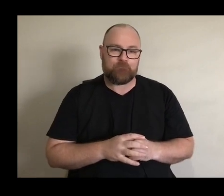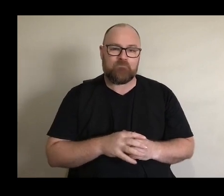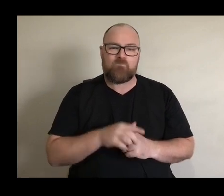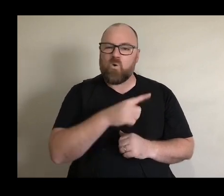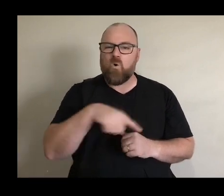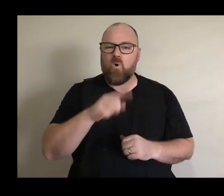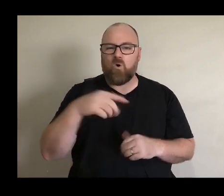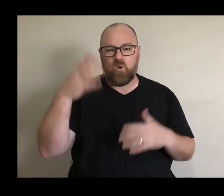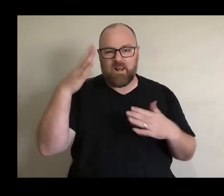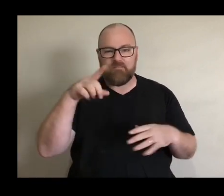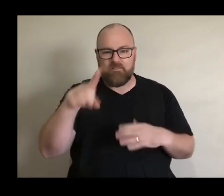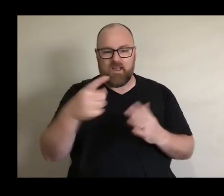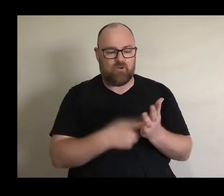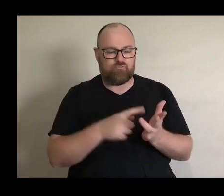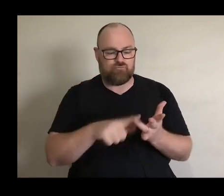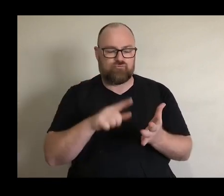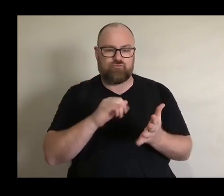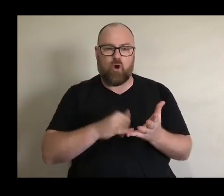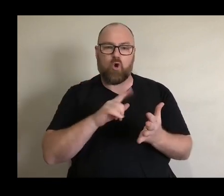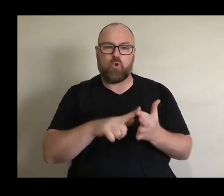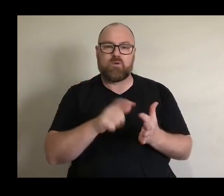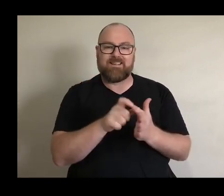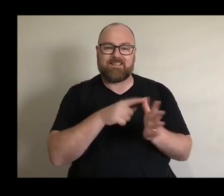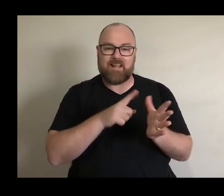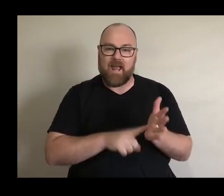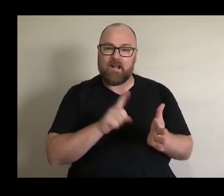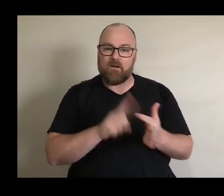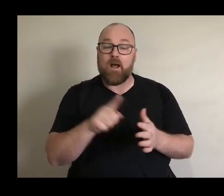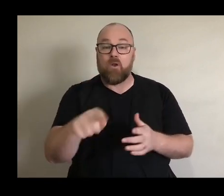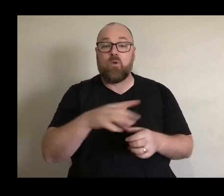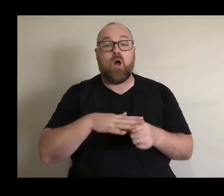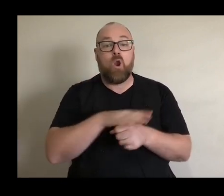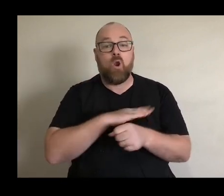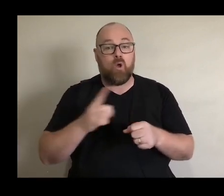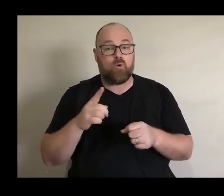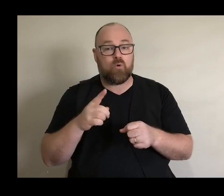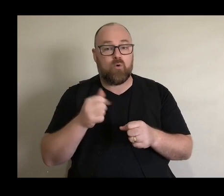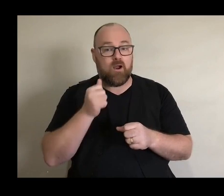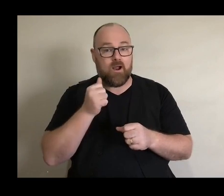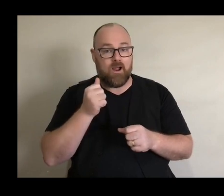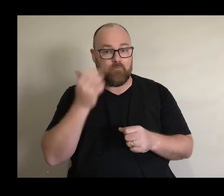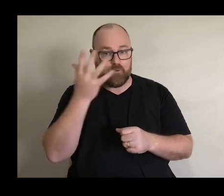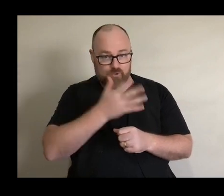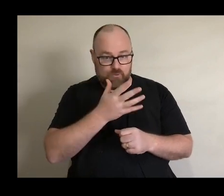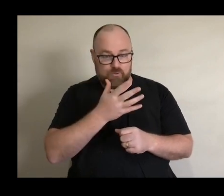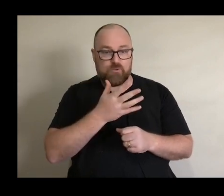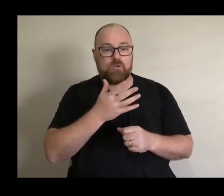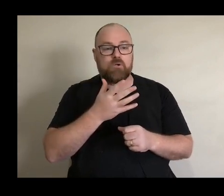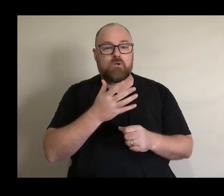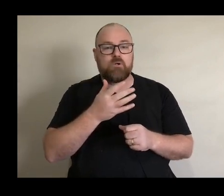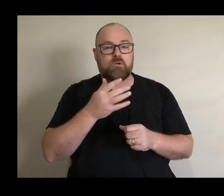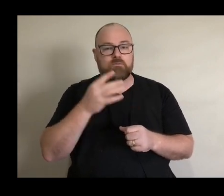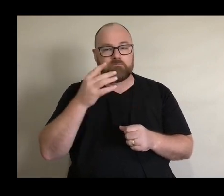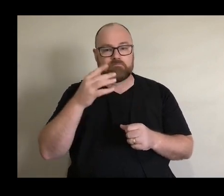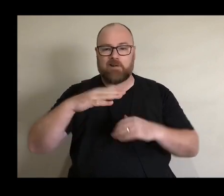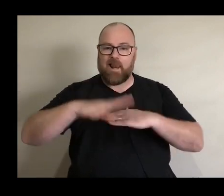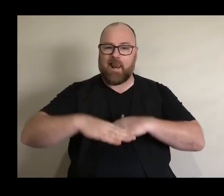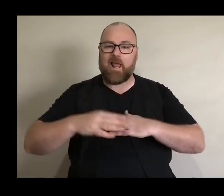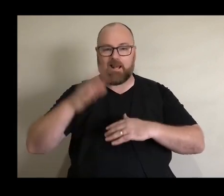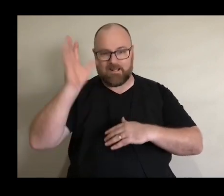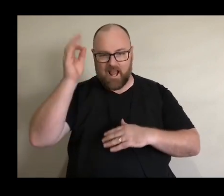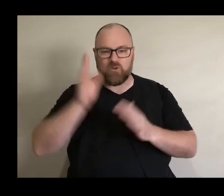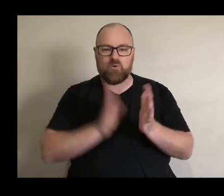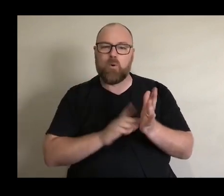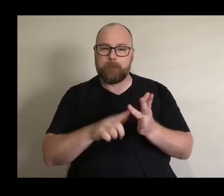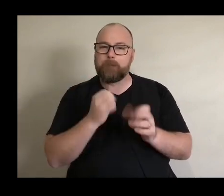residential community known as Rosedale, but also the local Aboriginal Land Council, so Mogo Land Council down on Yuin country.